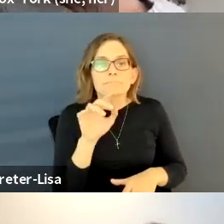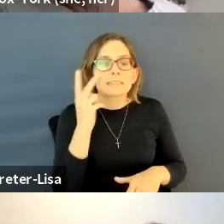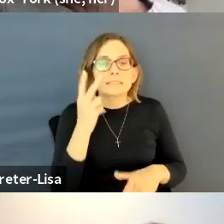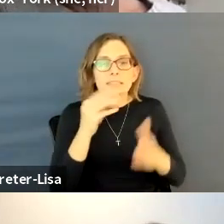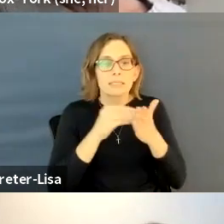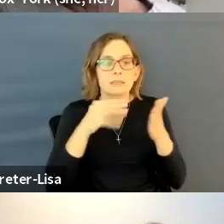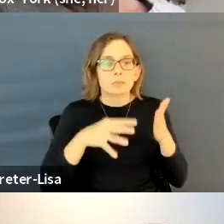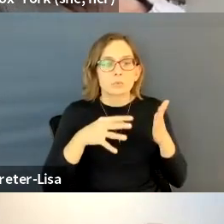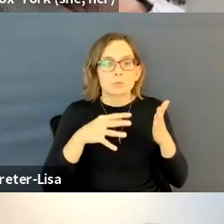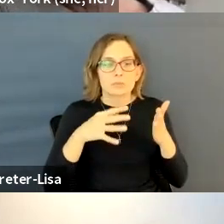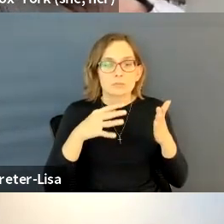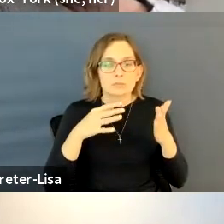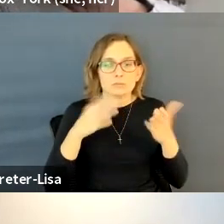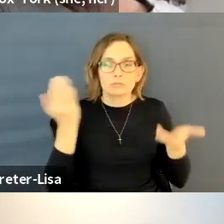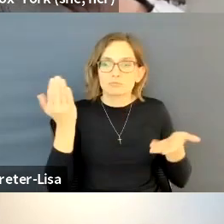down, and